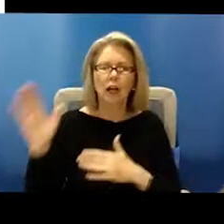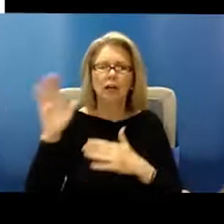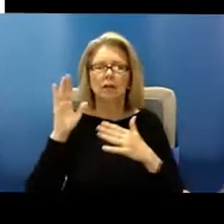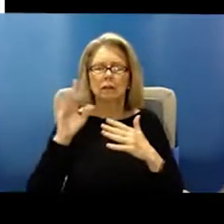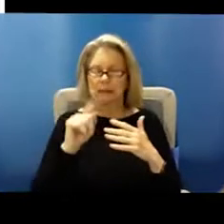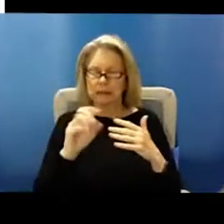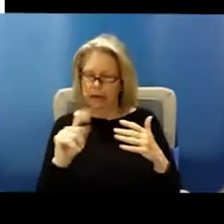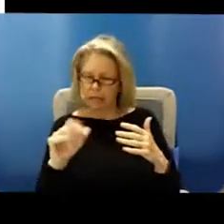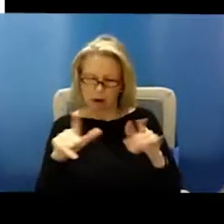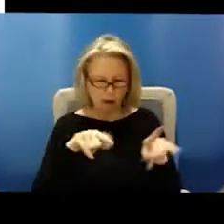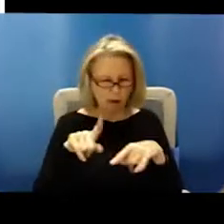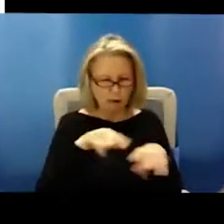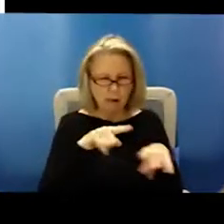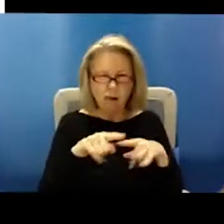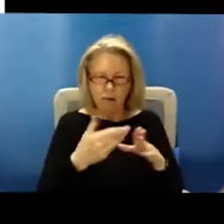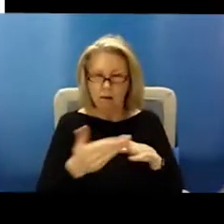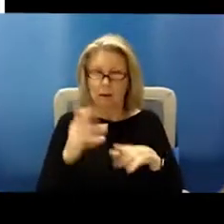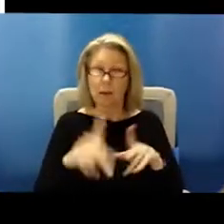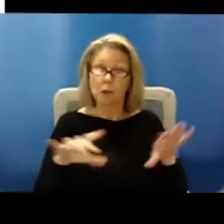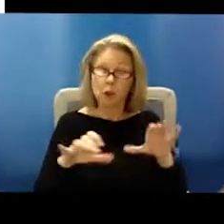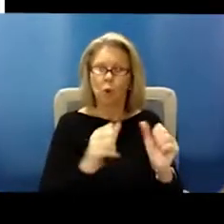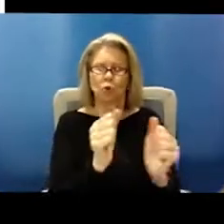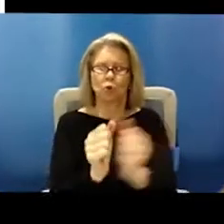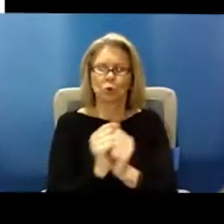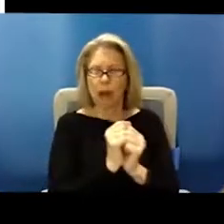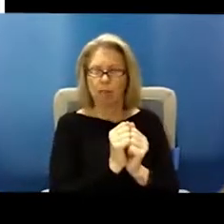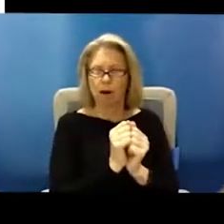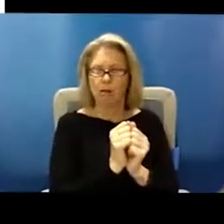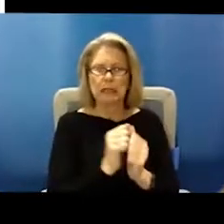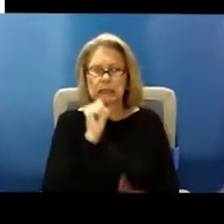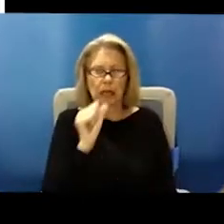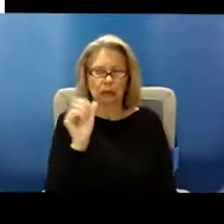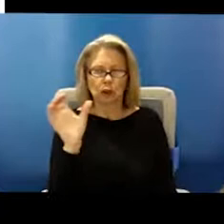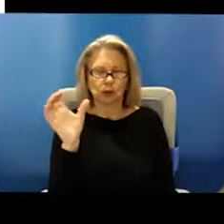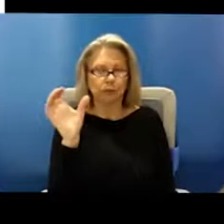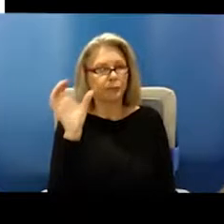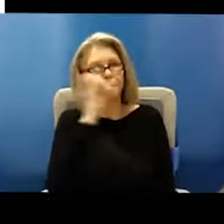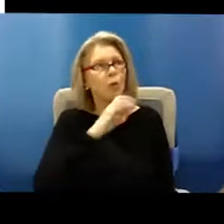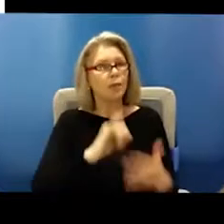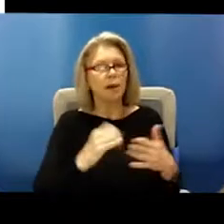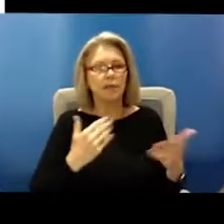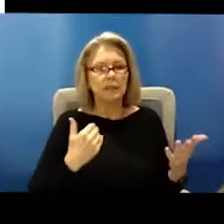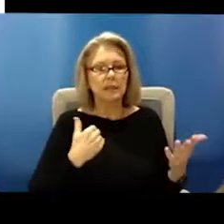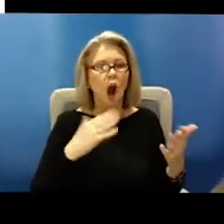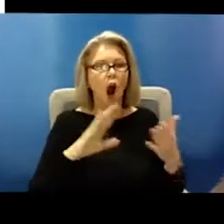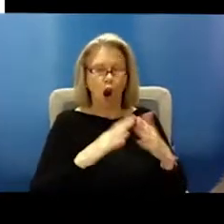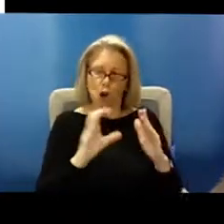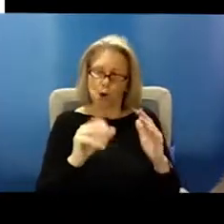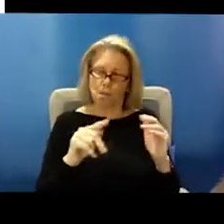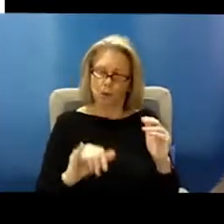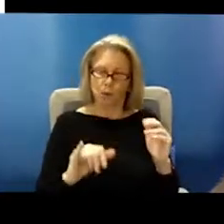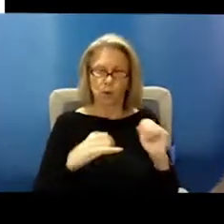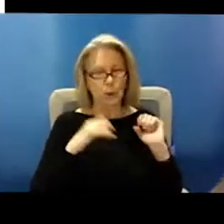strategic tactical moves that people can do together. It doesn't presuppose that there is a sort